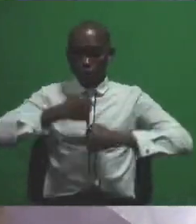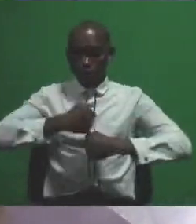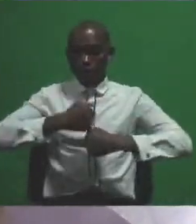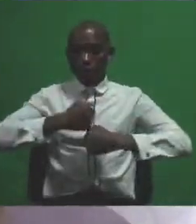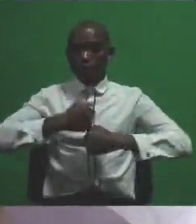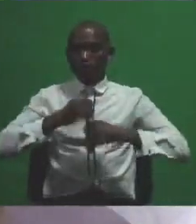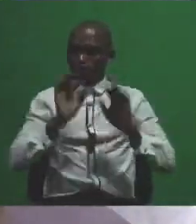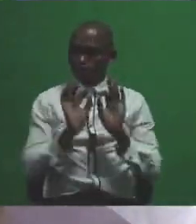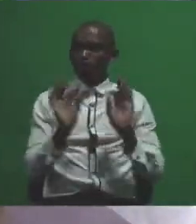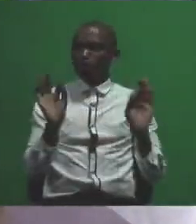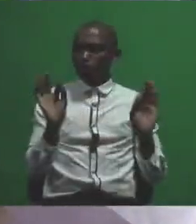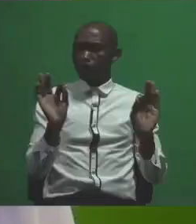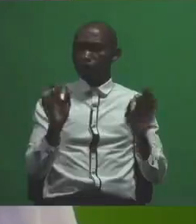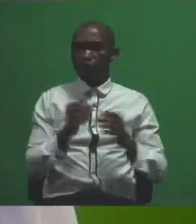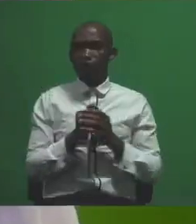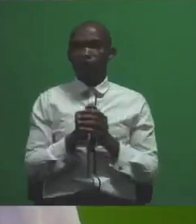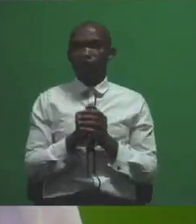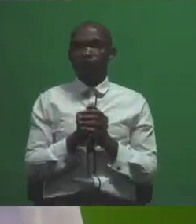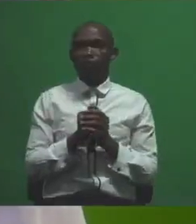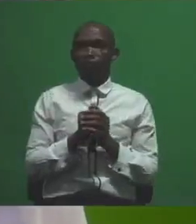make sure you wear properly.